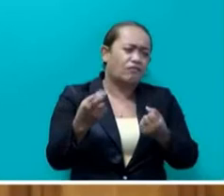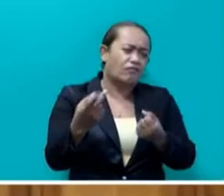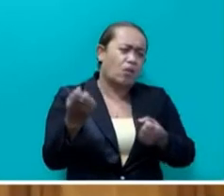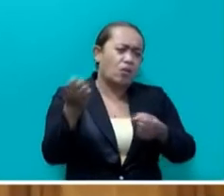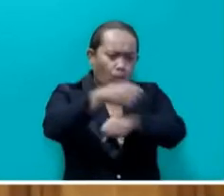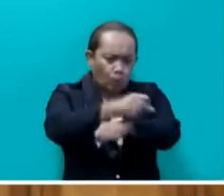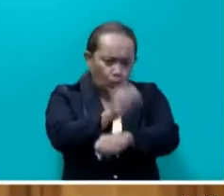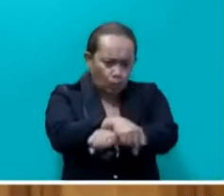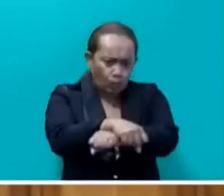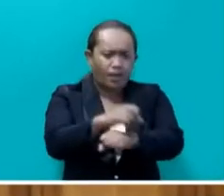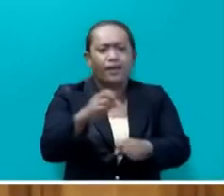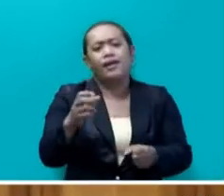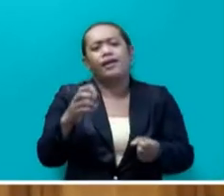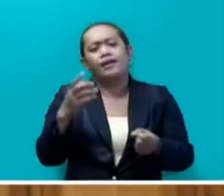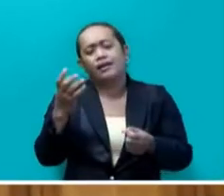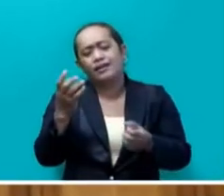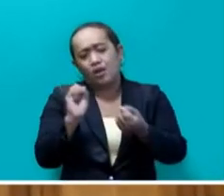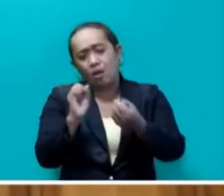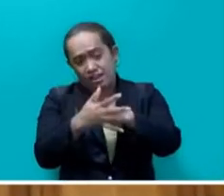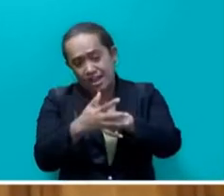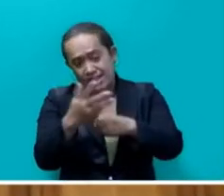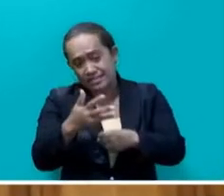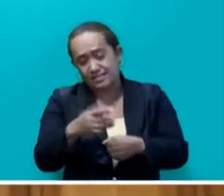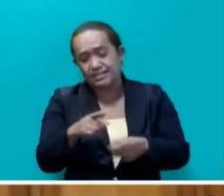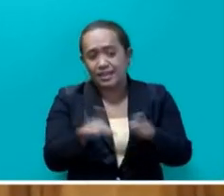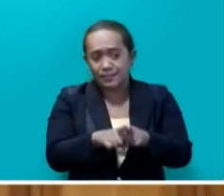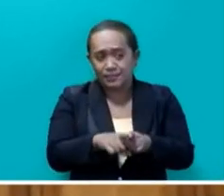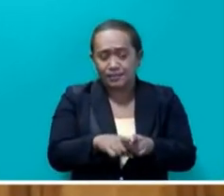that we are doing it today. We have to meet it head on.